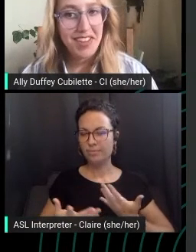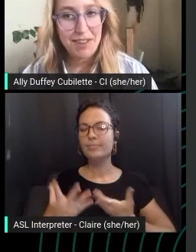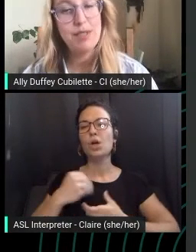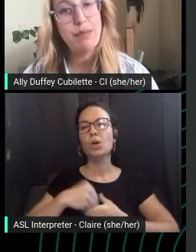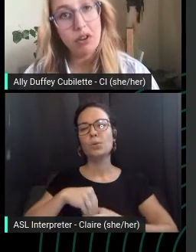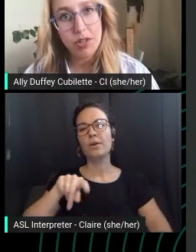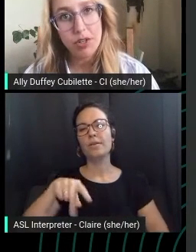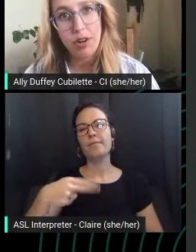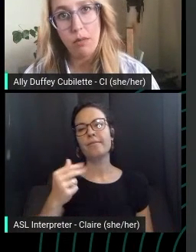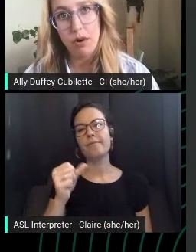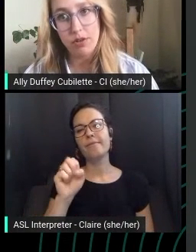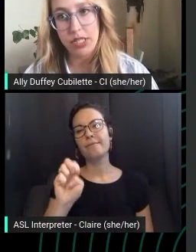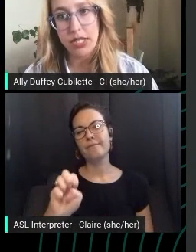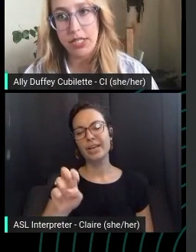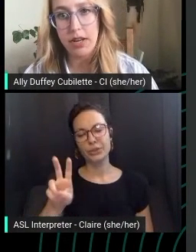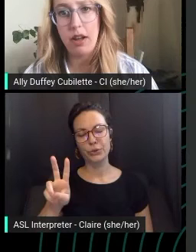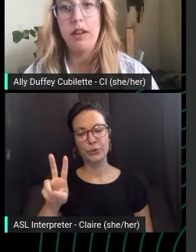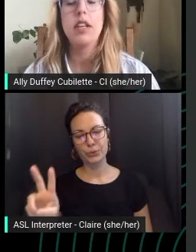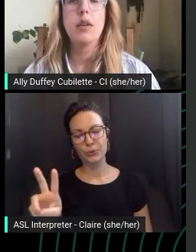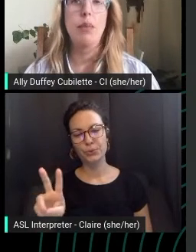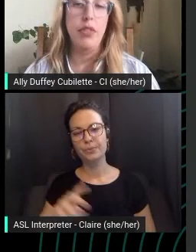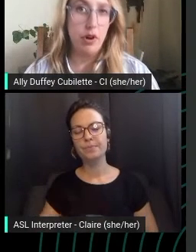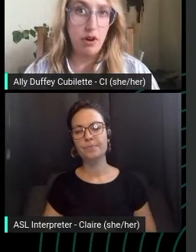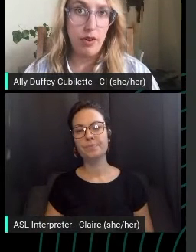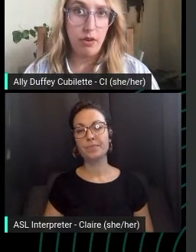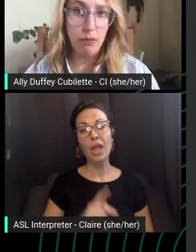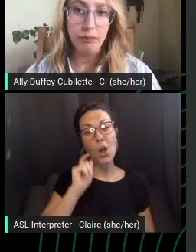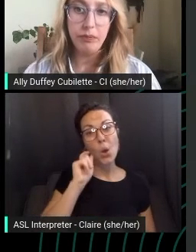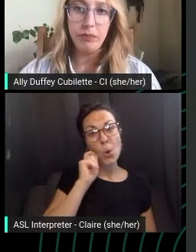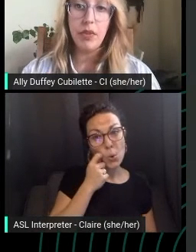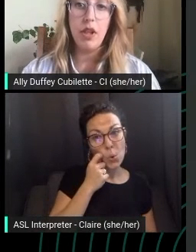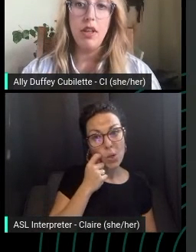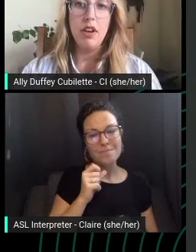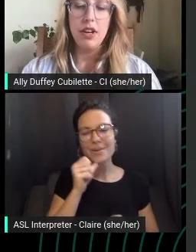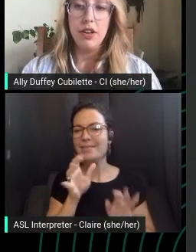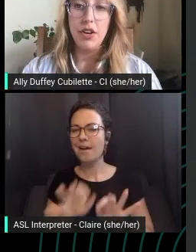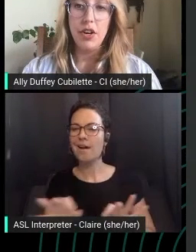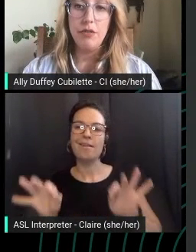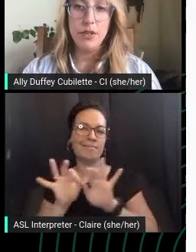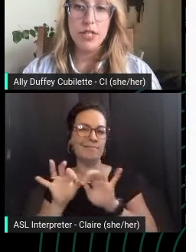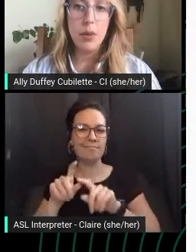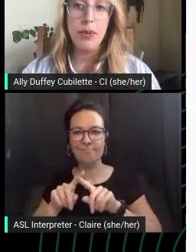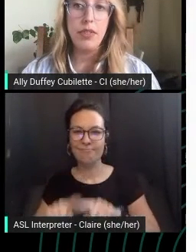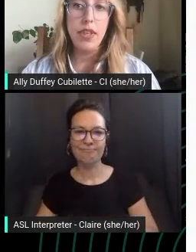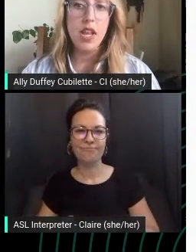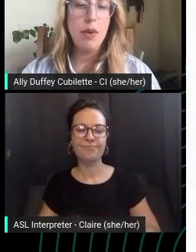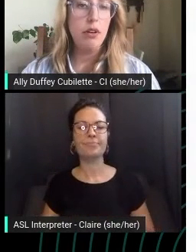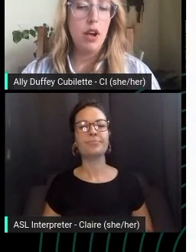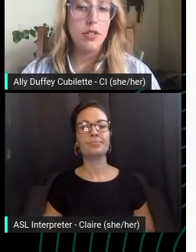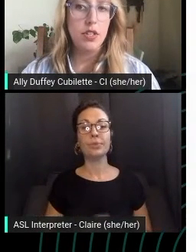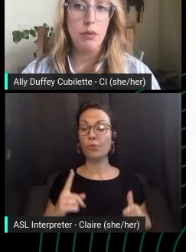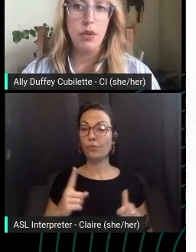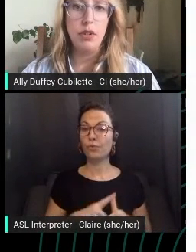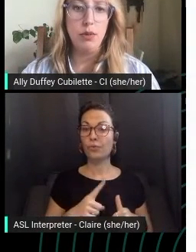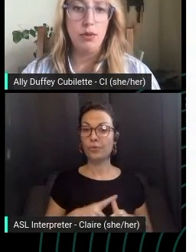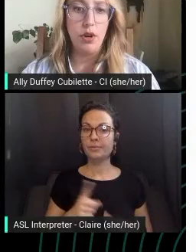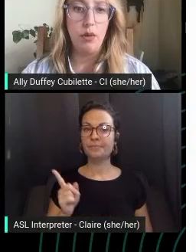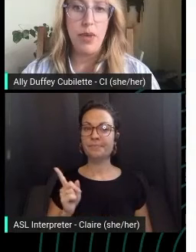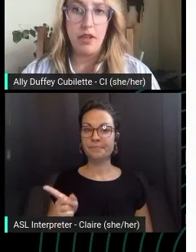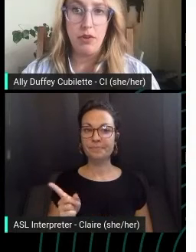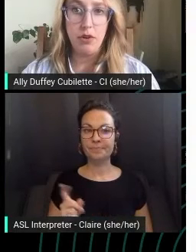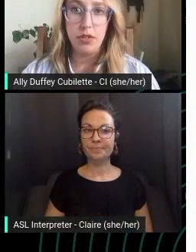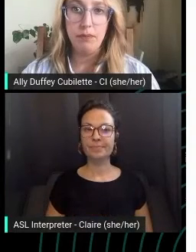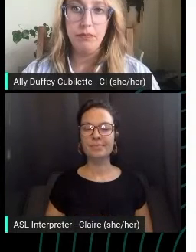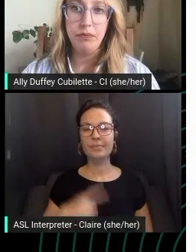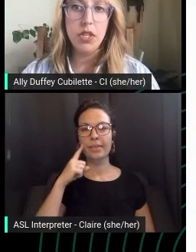cool, they give us much richer and more interesting data, but they're not critical. First up, thinking about custom